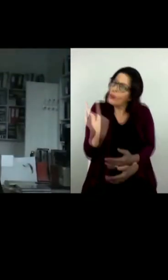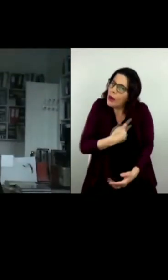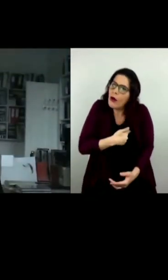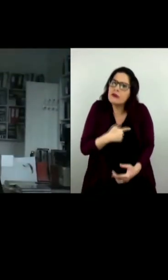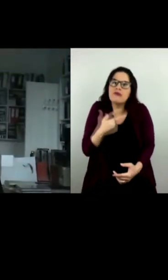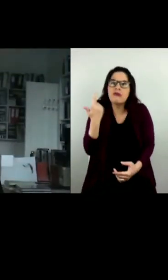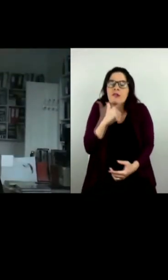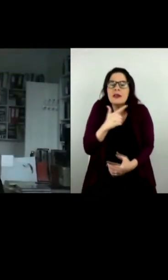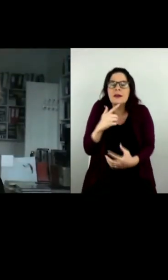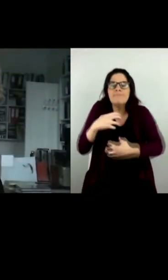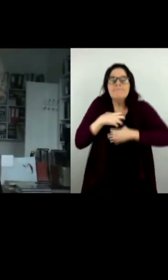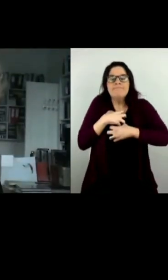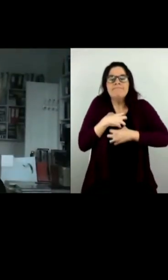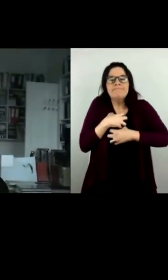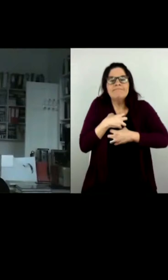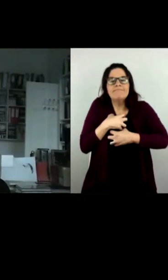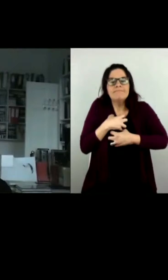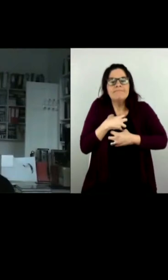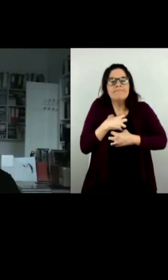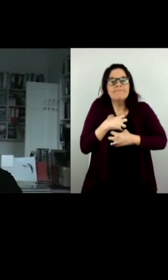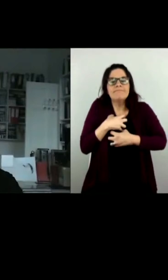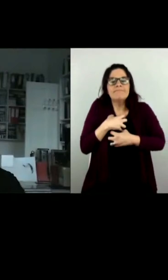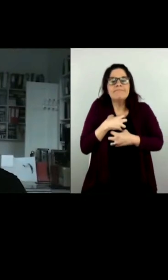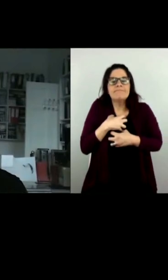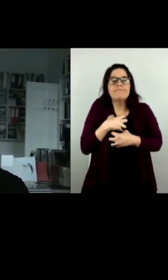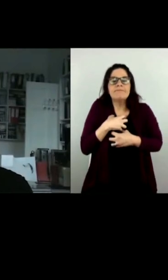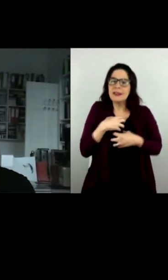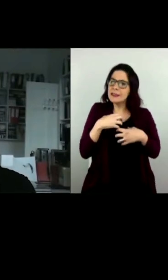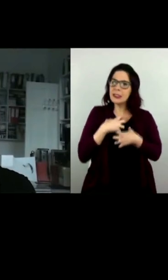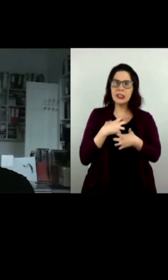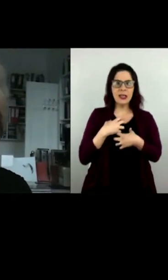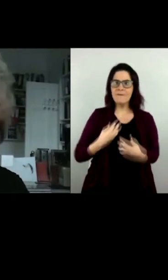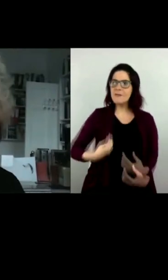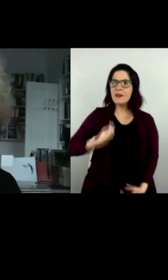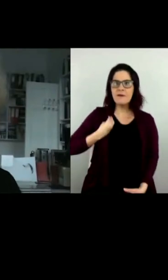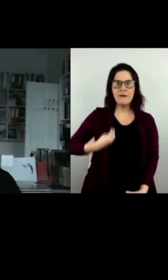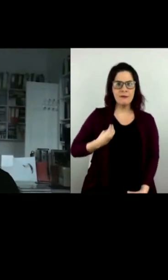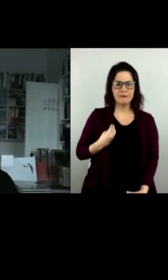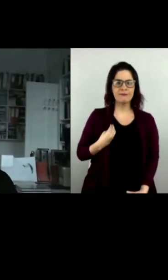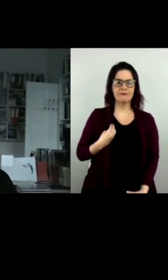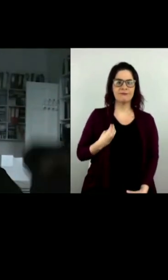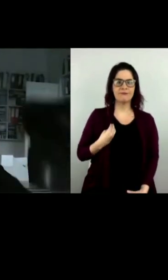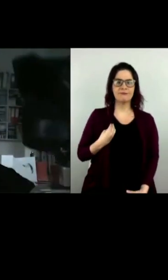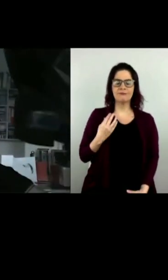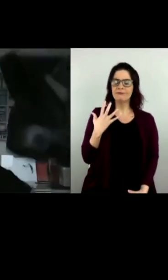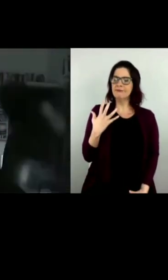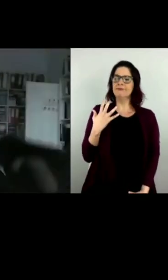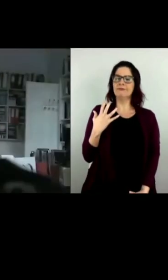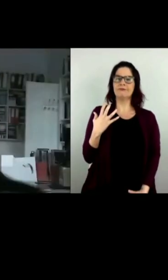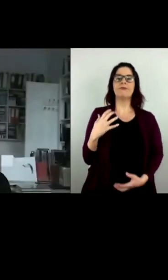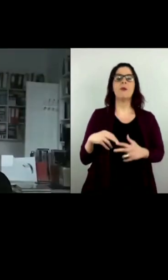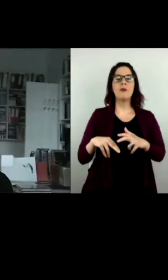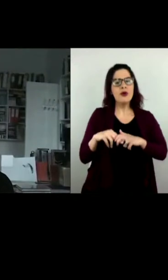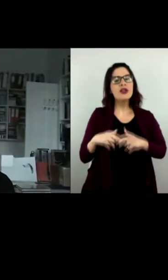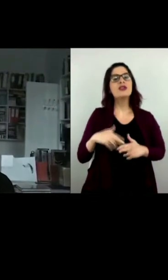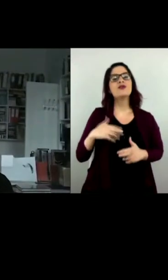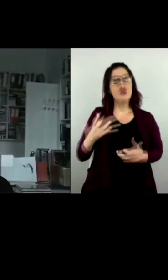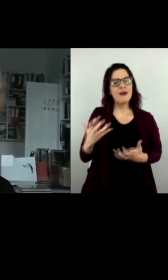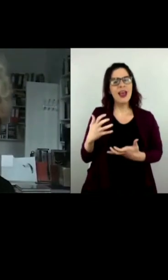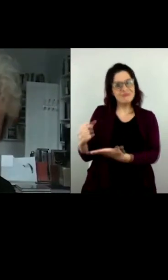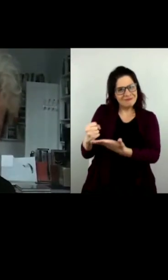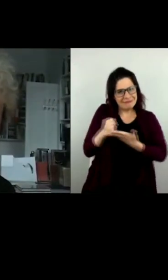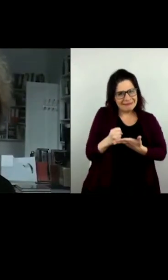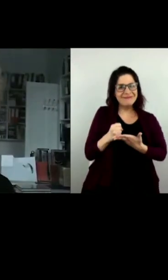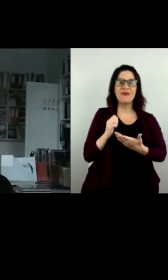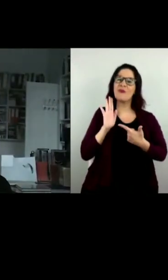feeling, you know, alive at that. So that's why I have the boots of Orson Welles